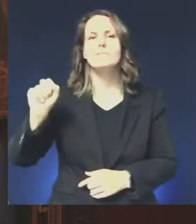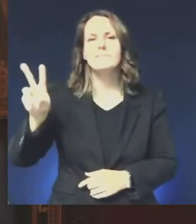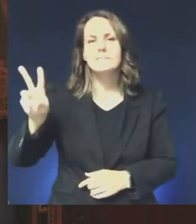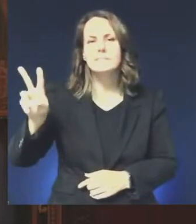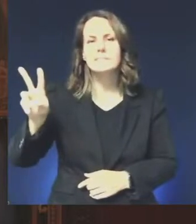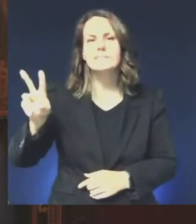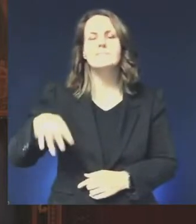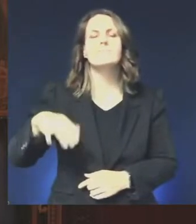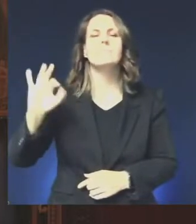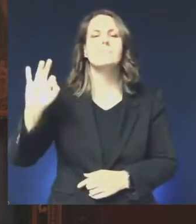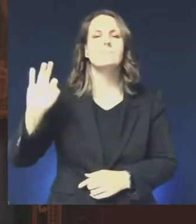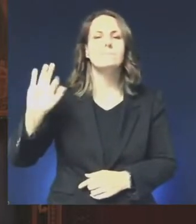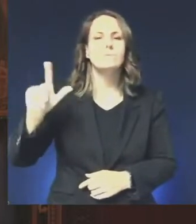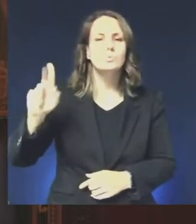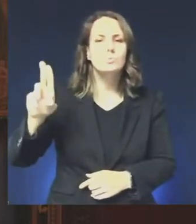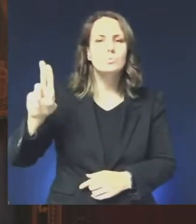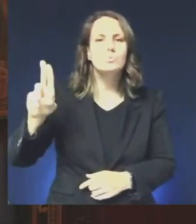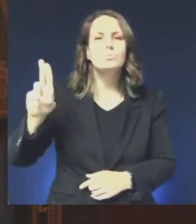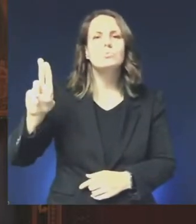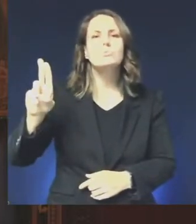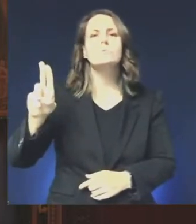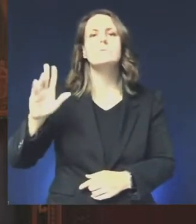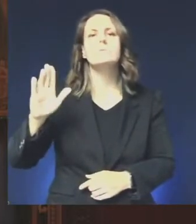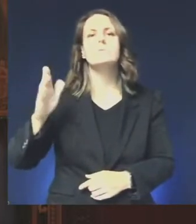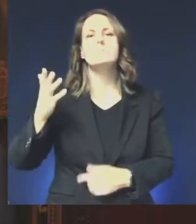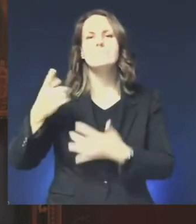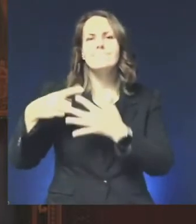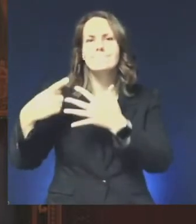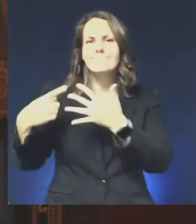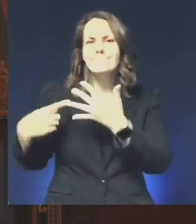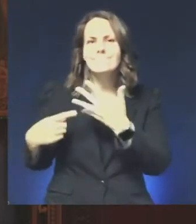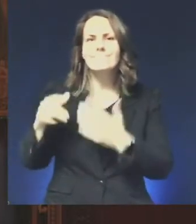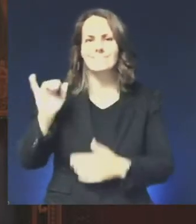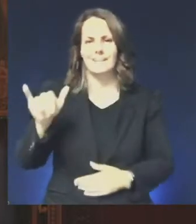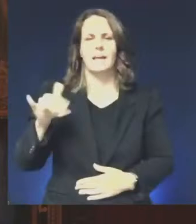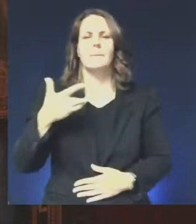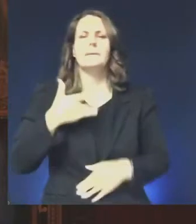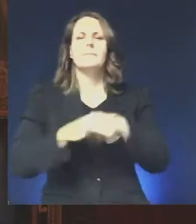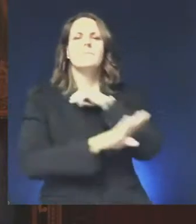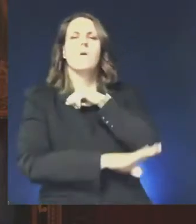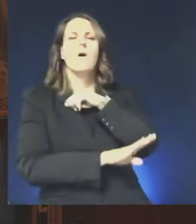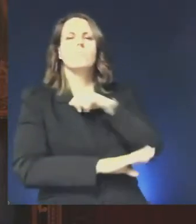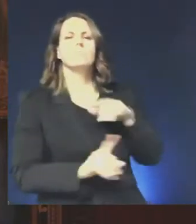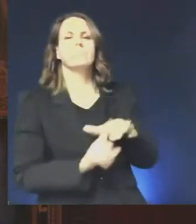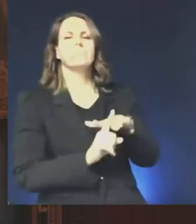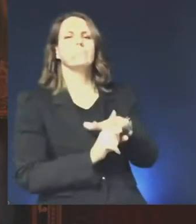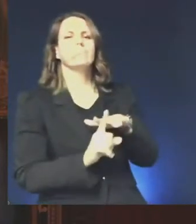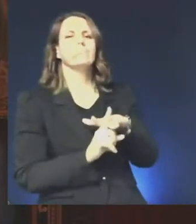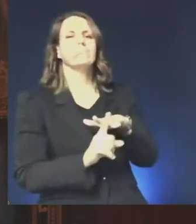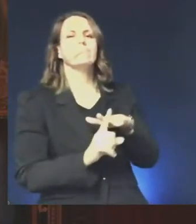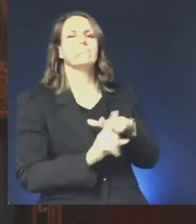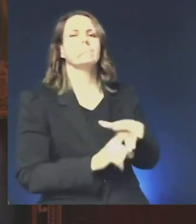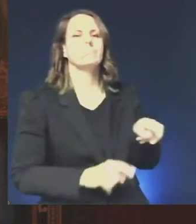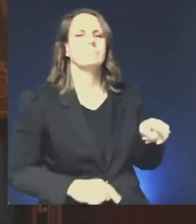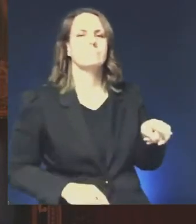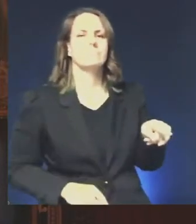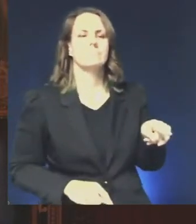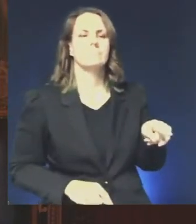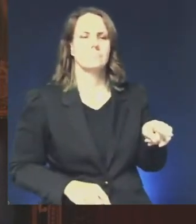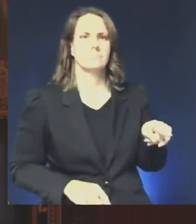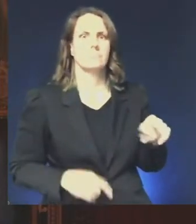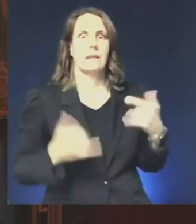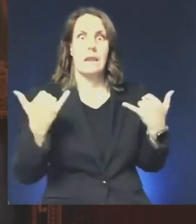those in the summer, but that is in fact what we're seeing. So in Wisconsin and other places, that has actually led